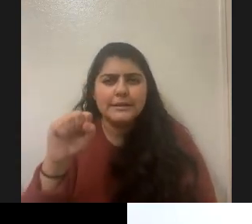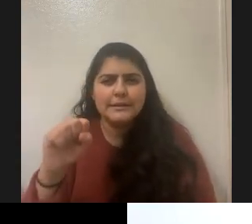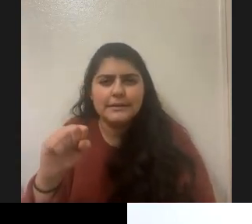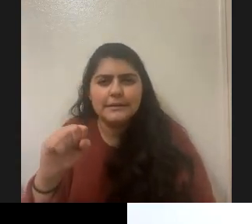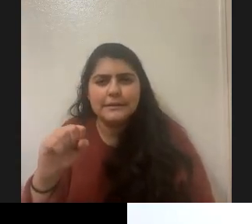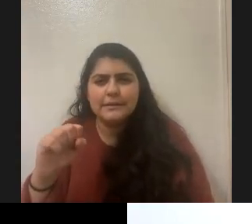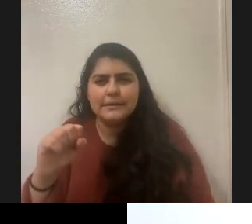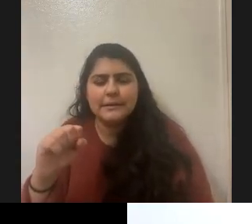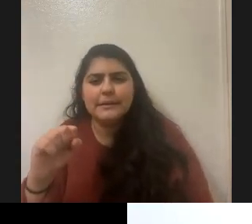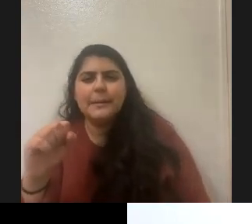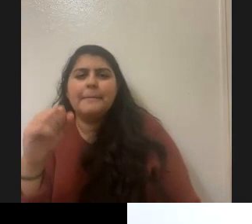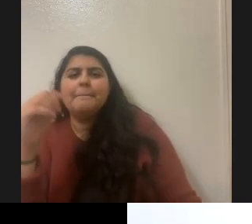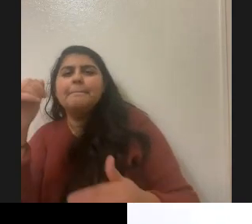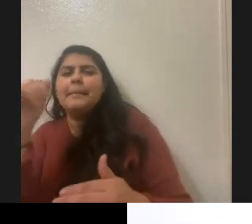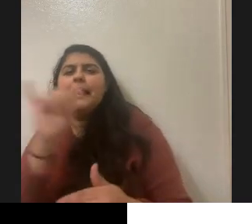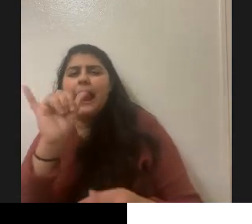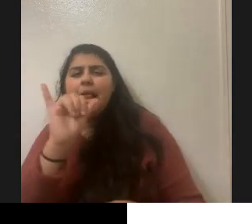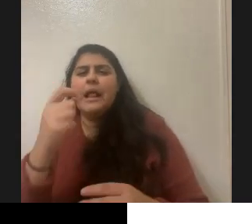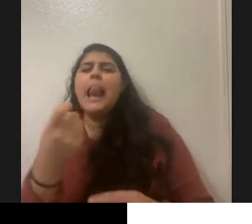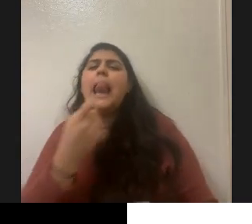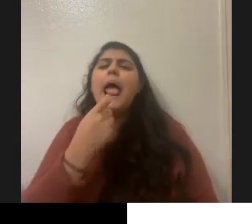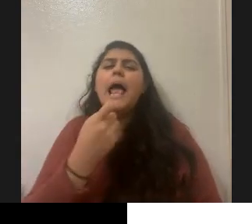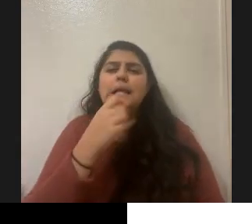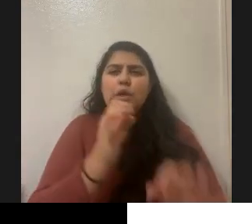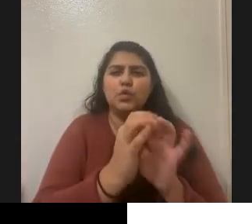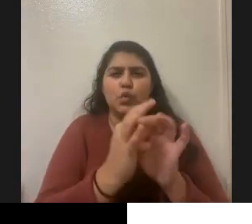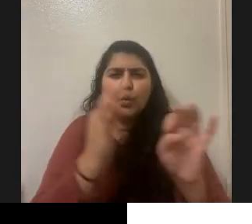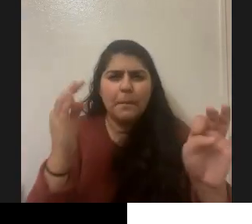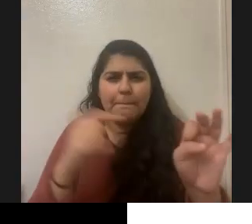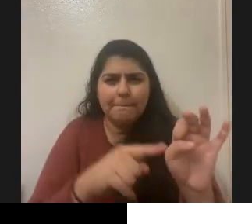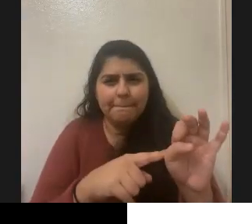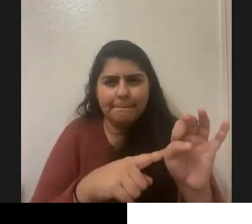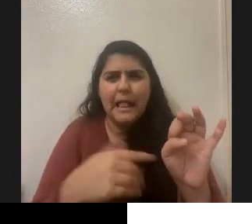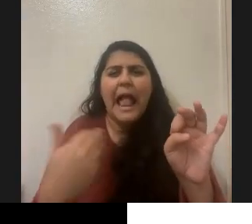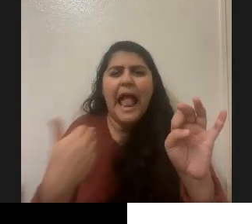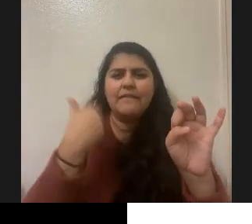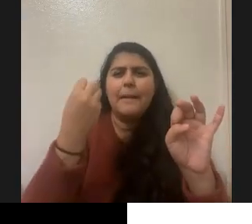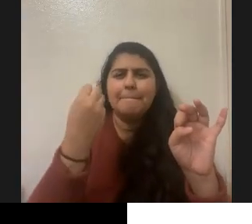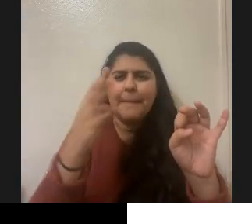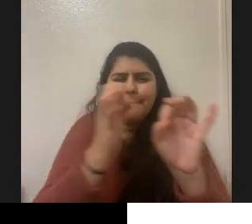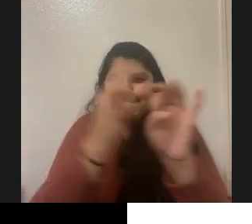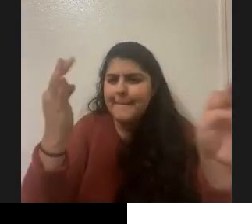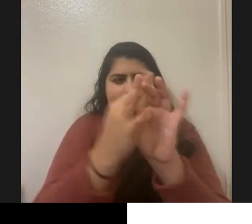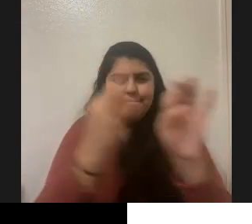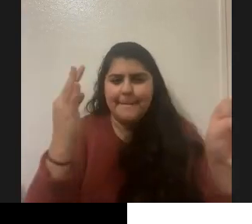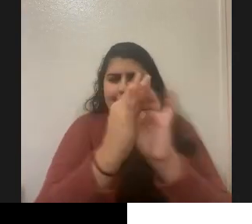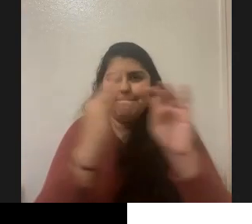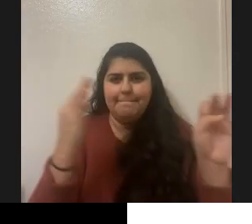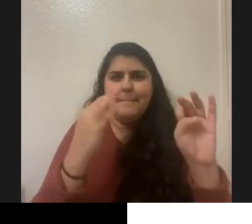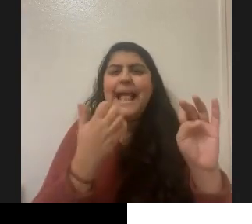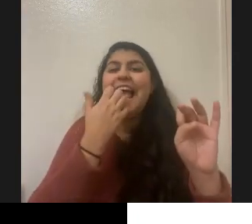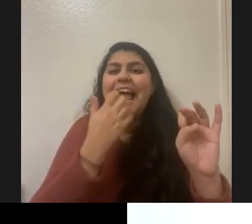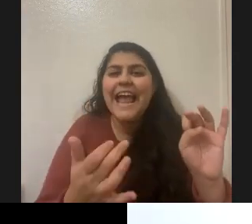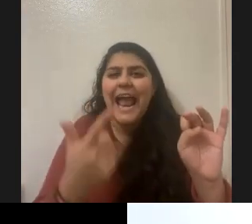times, but basically it was a little like glass tube behind it. And there was like a bunch of mini glass tubes, and they would heat up the